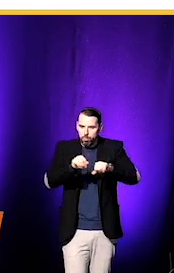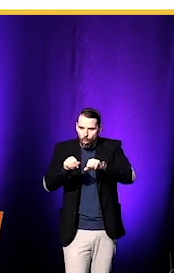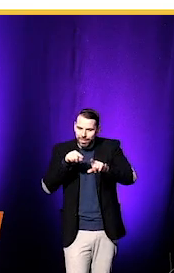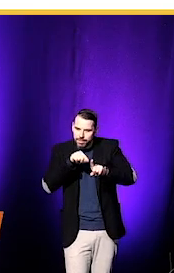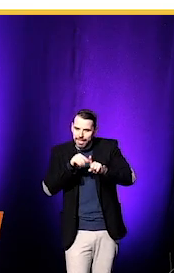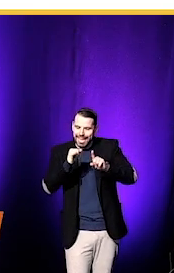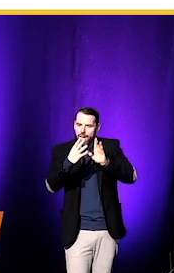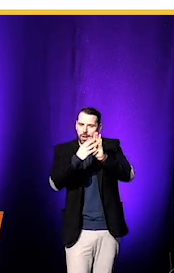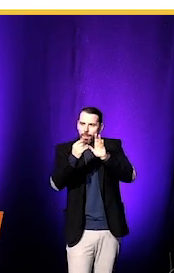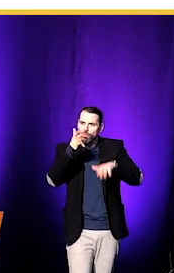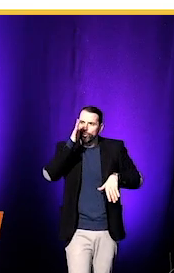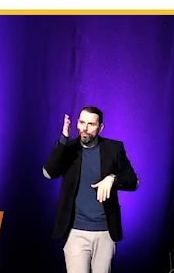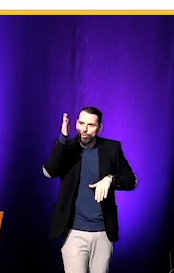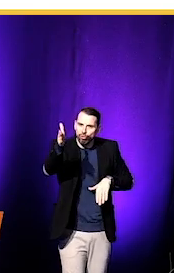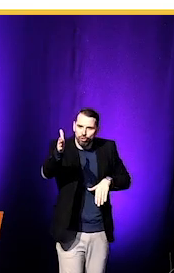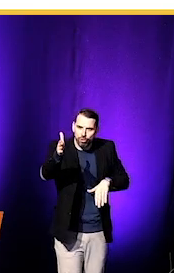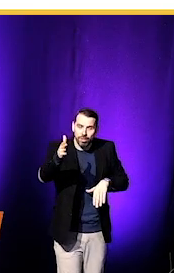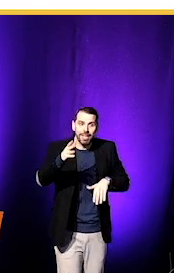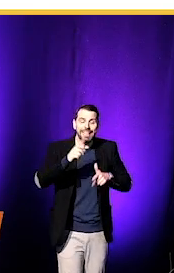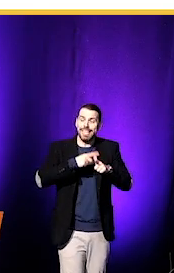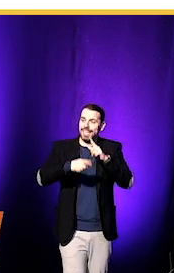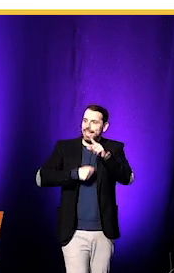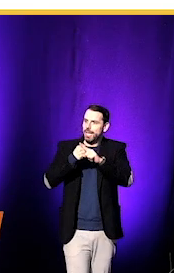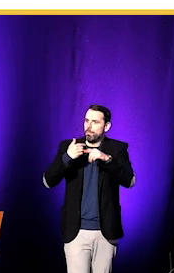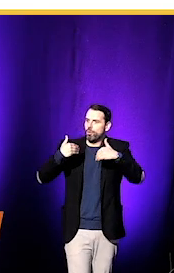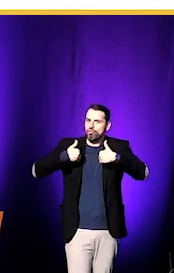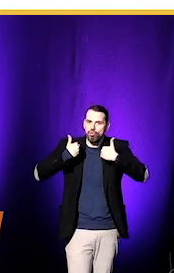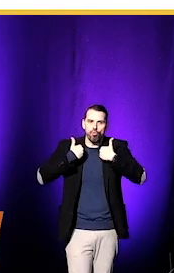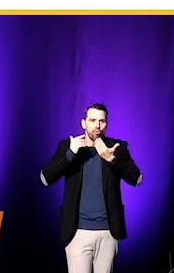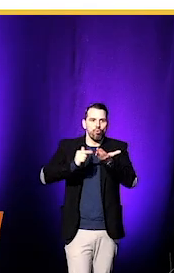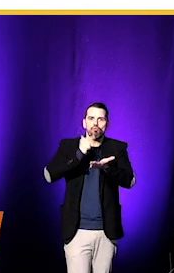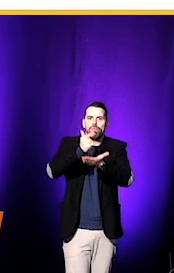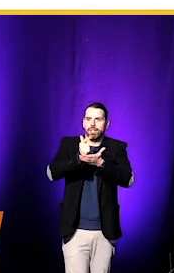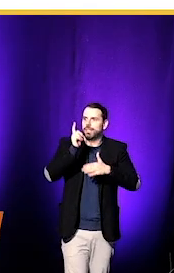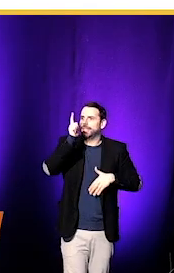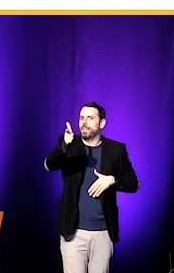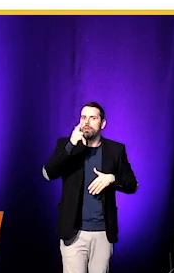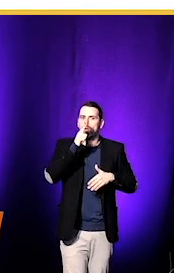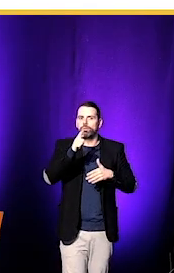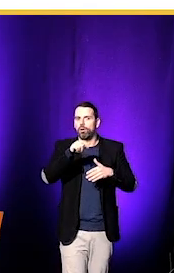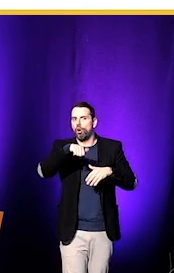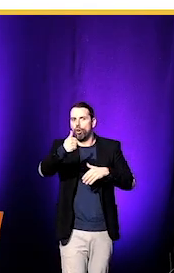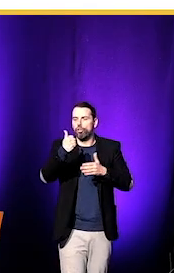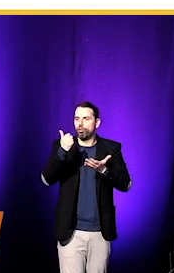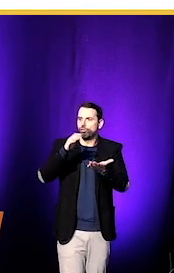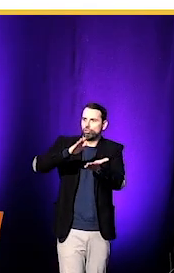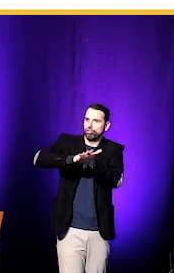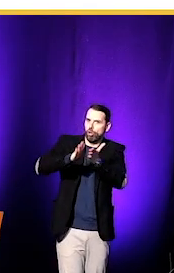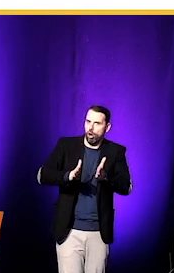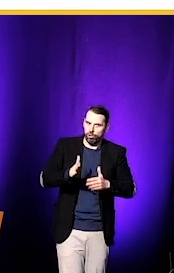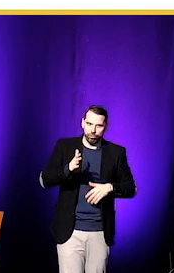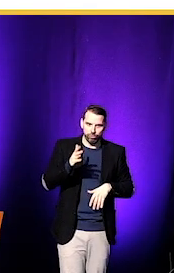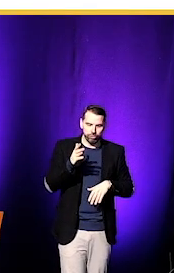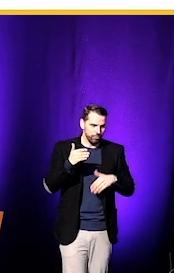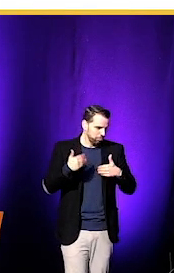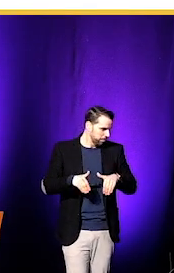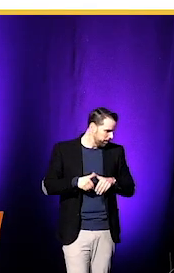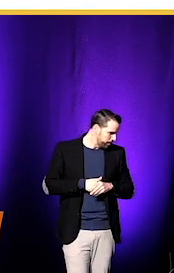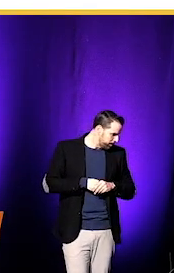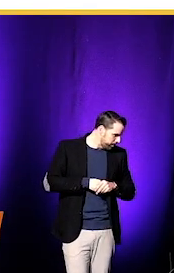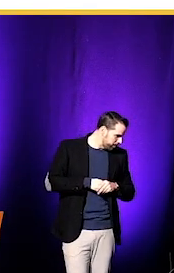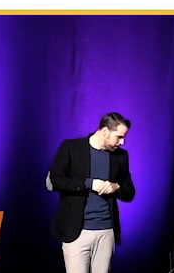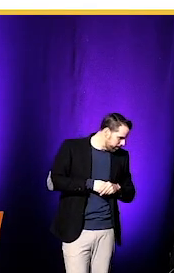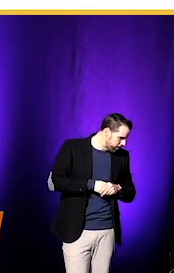futures for the many youth and graduate, postdoc, and early career scholars with whom I've had the privilege to work.